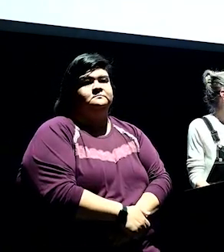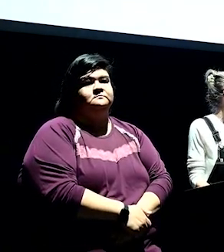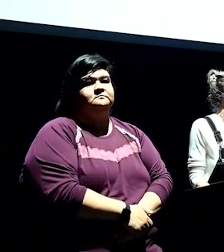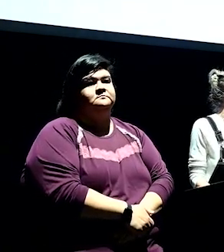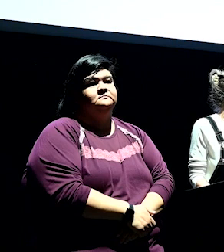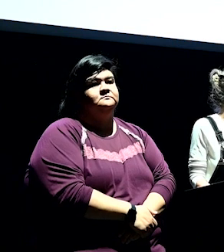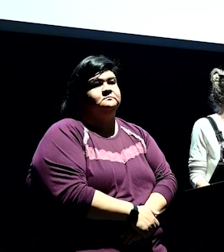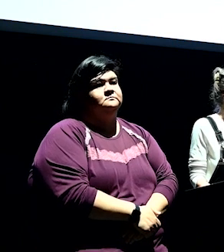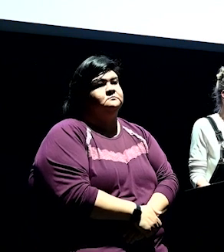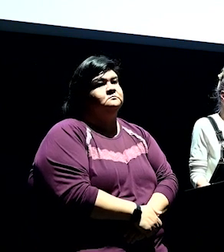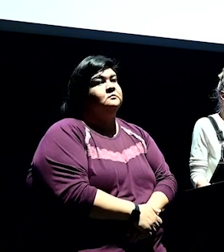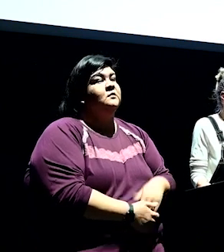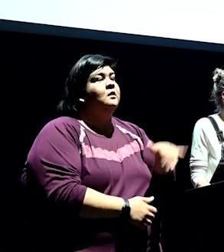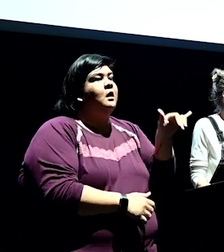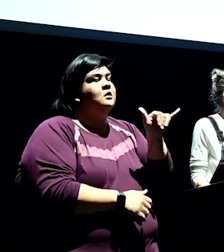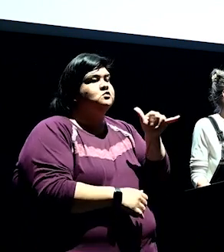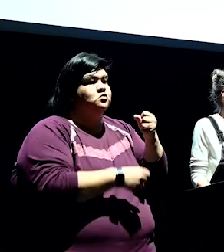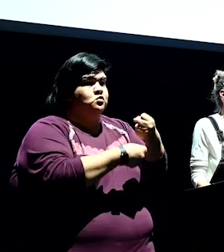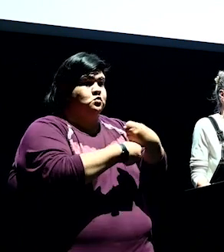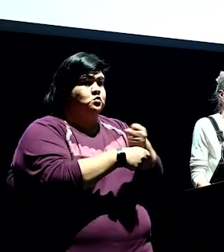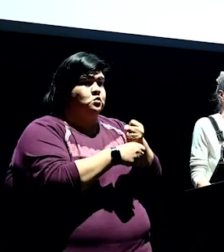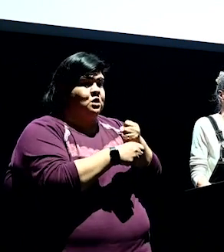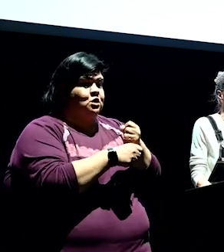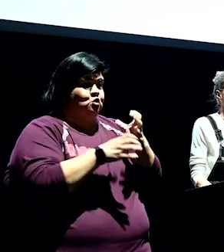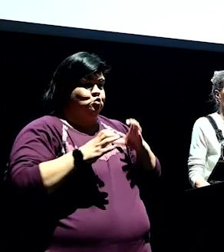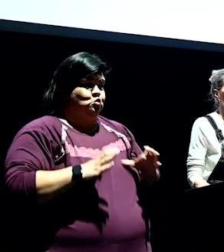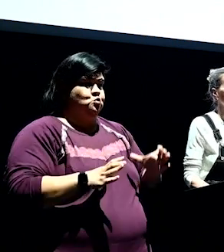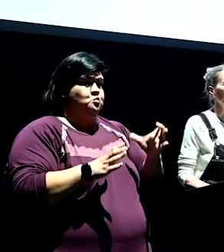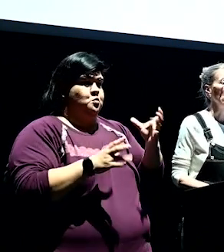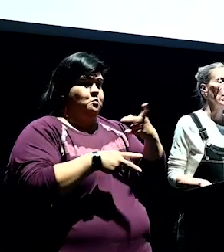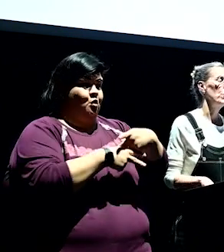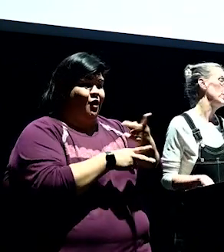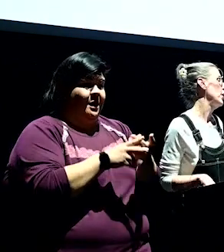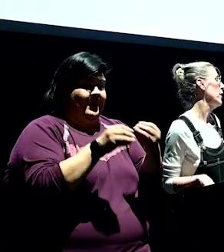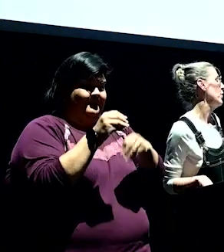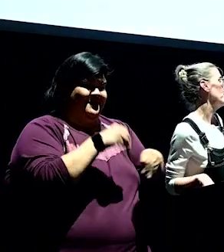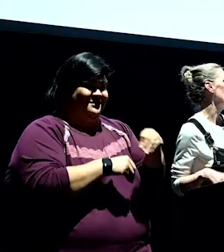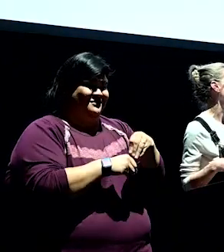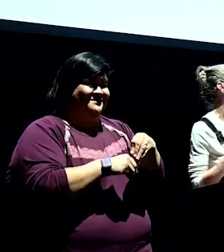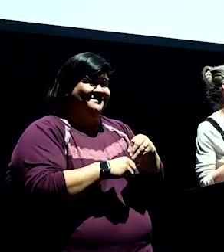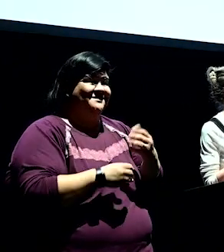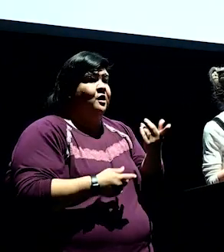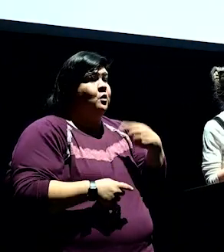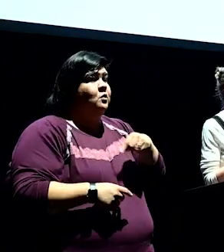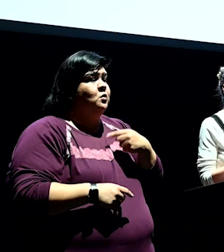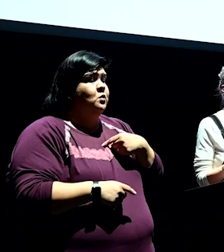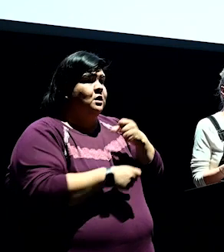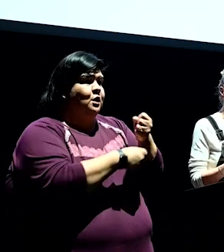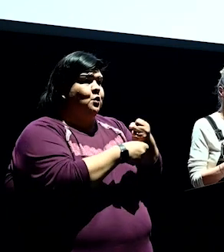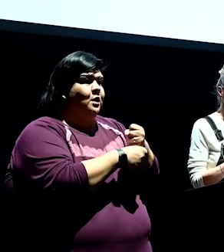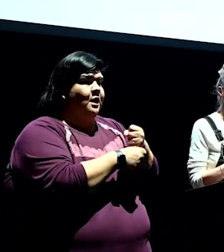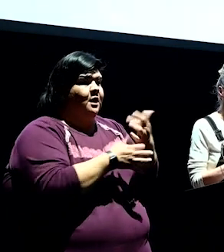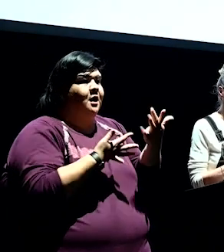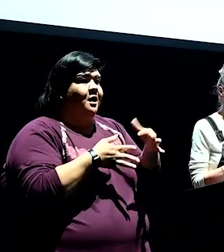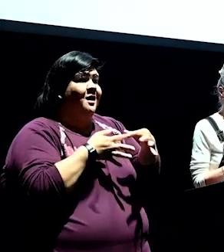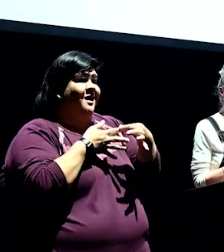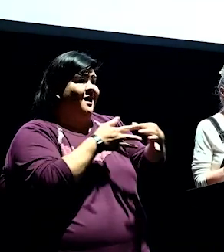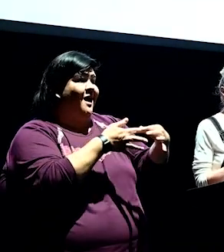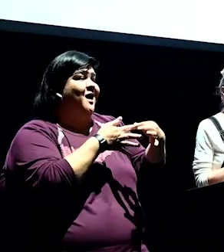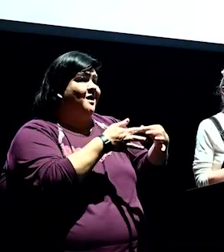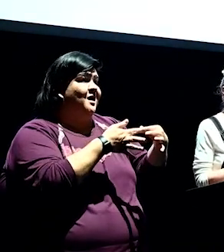And then creating the consumer product packaging that we created a guide